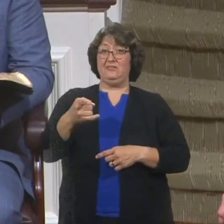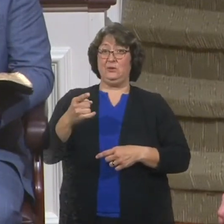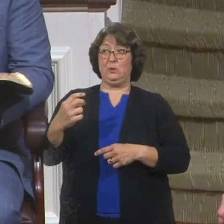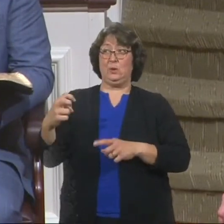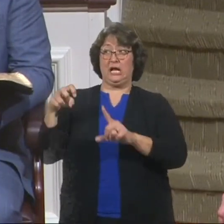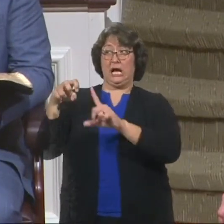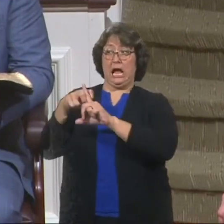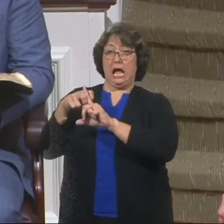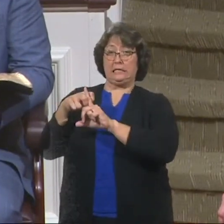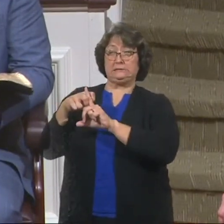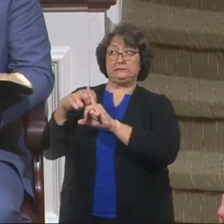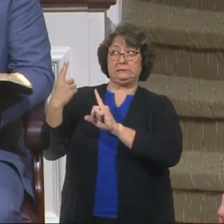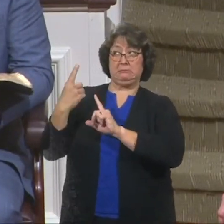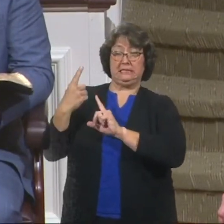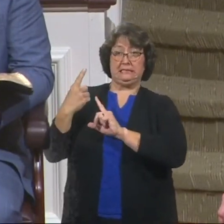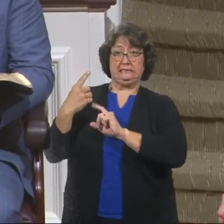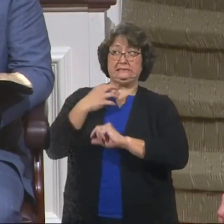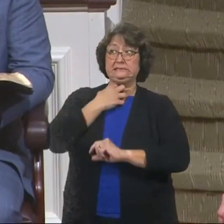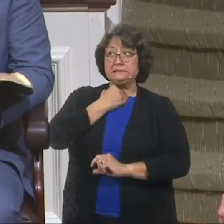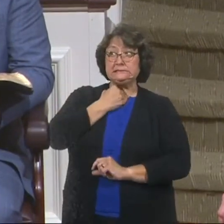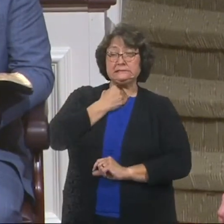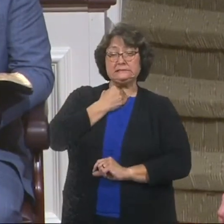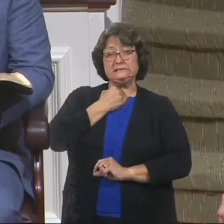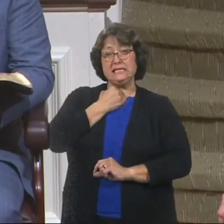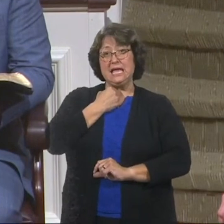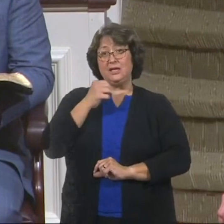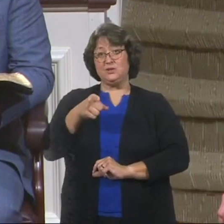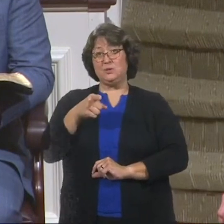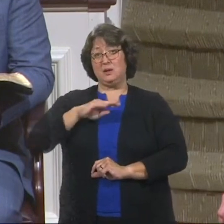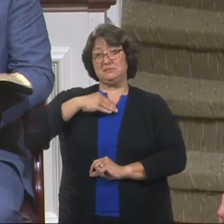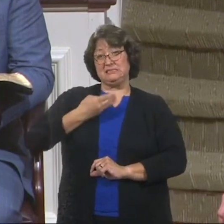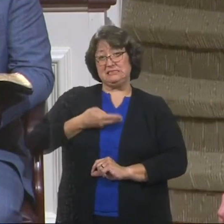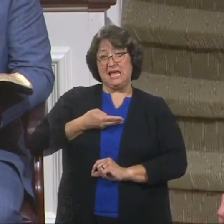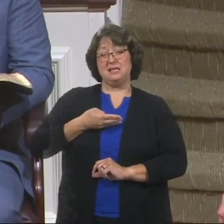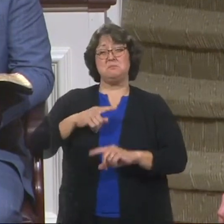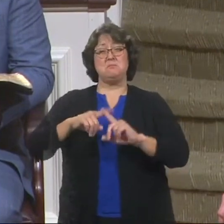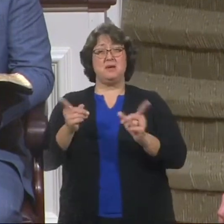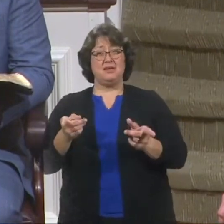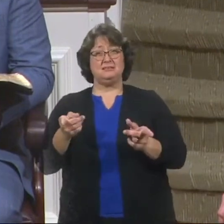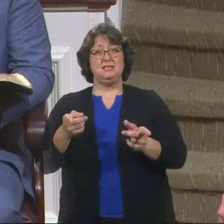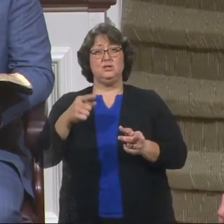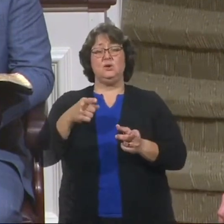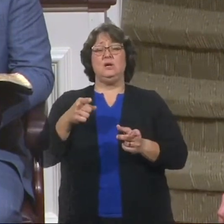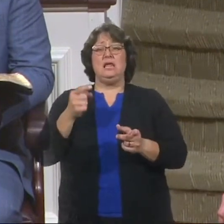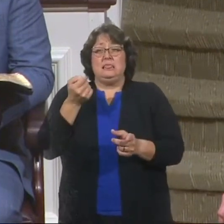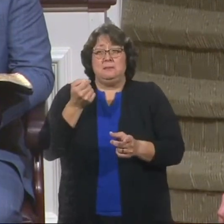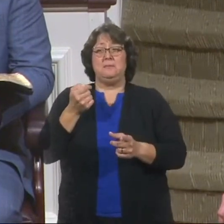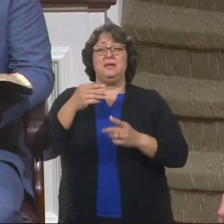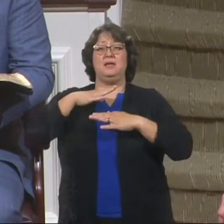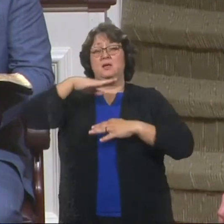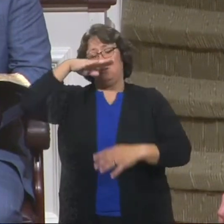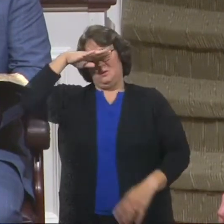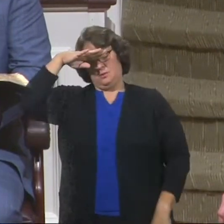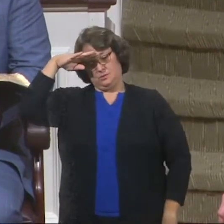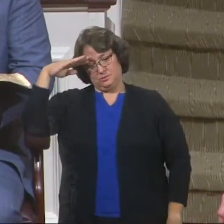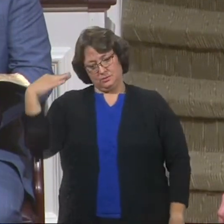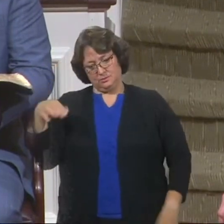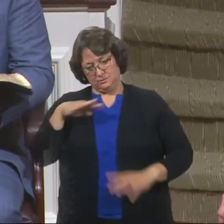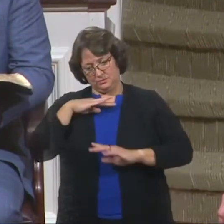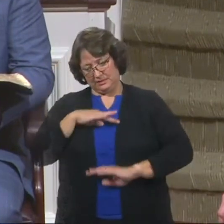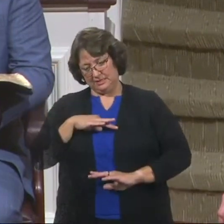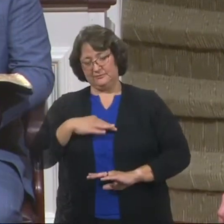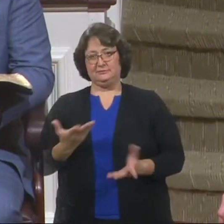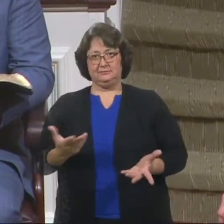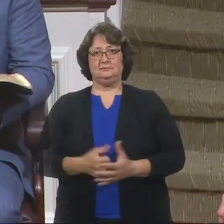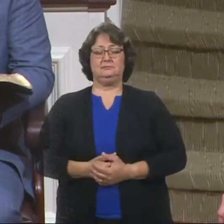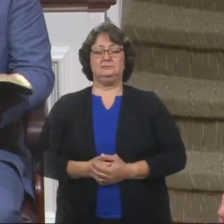I was supposed to get wiped. And you did. And you're upset. But at the same time, you're a little relieved. Like,